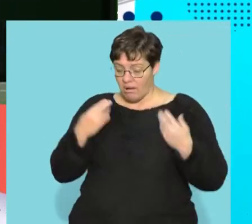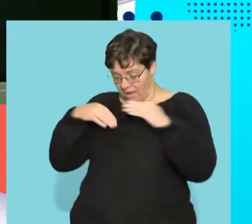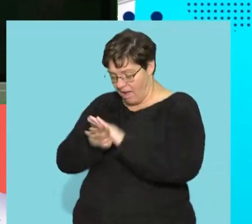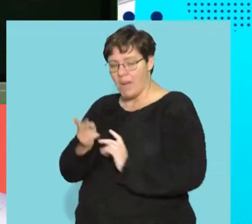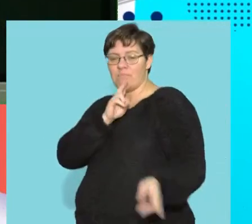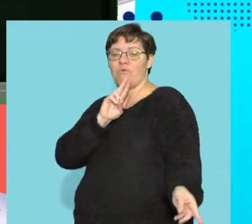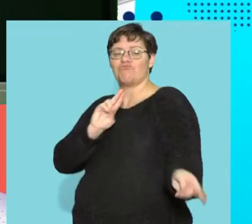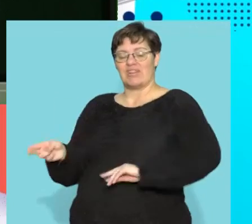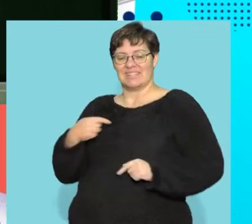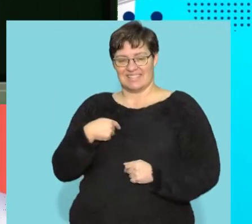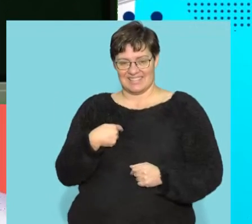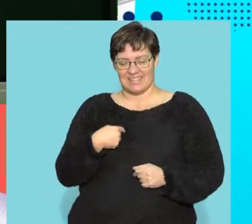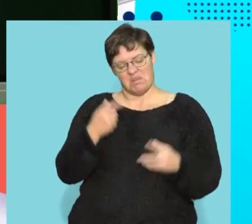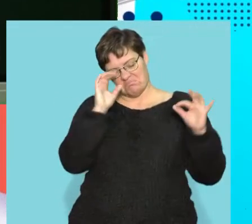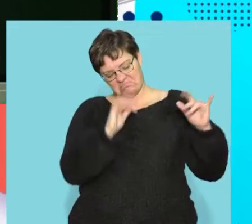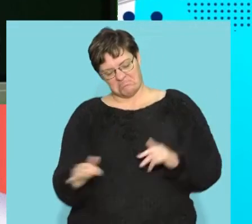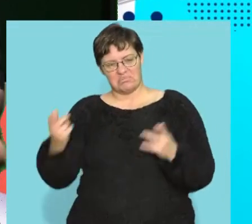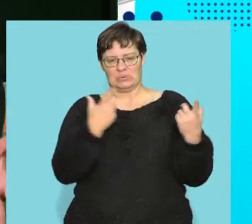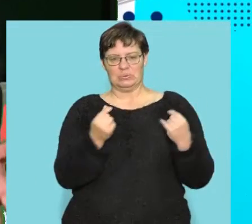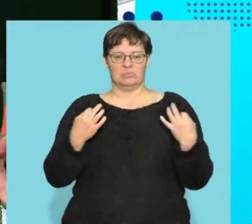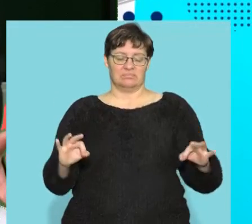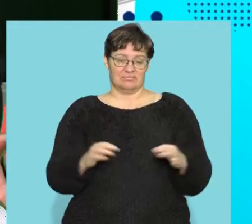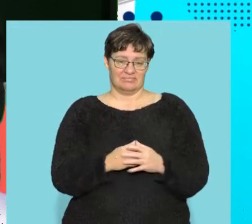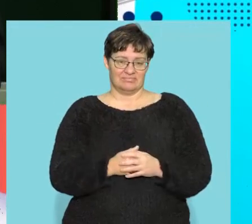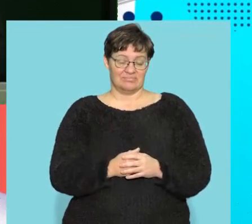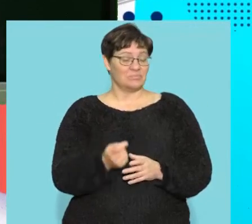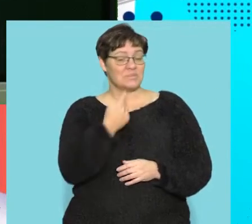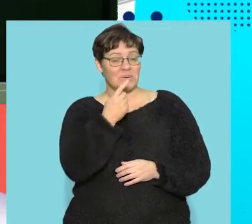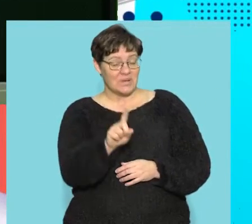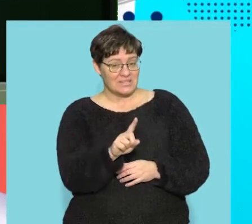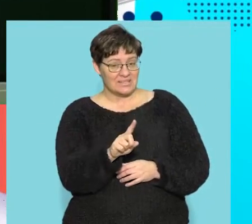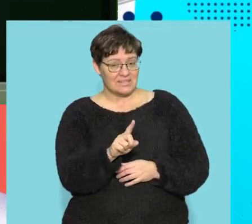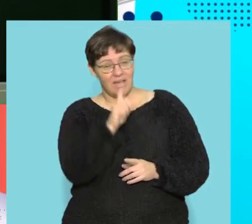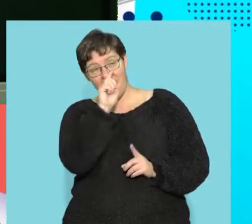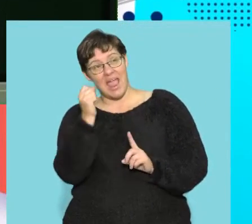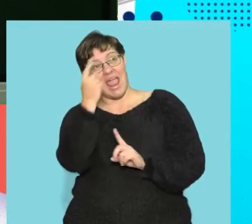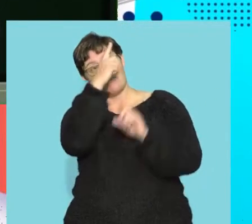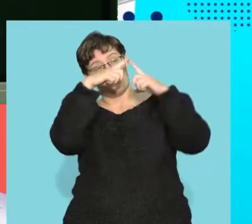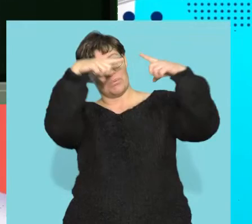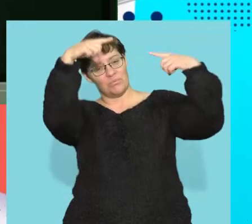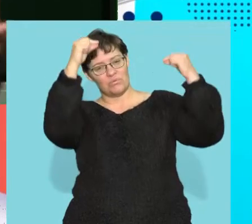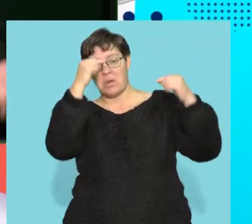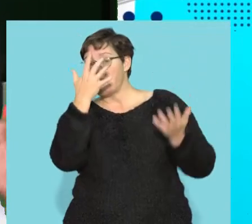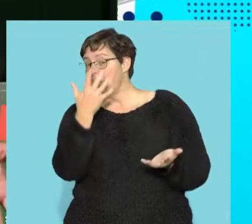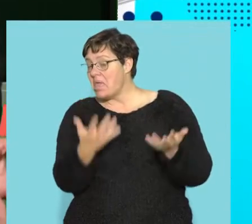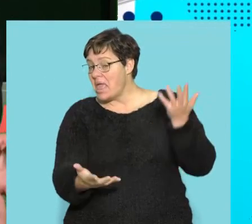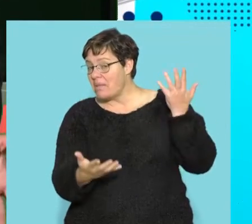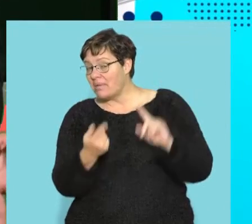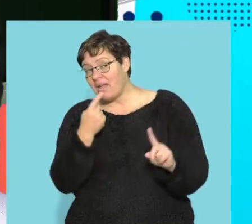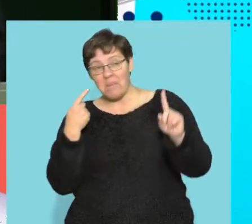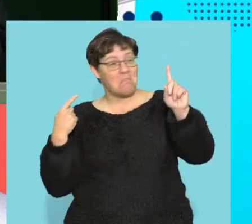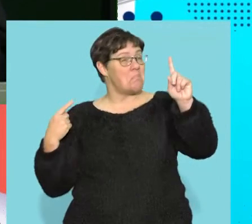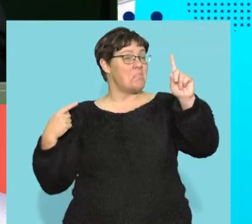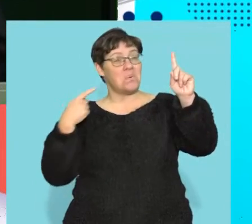adequately prepared for the exams. What are we going to say? You're going to aim for the moon. And perchance, if you don't get